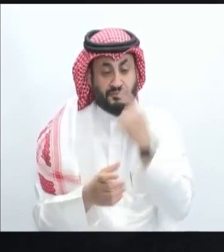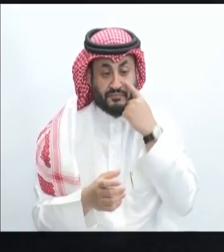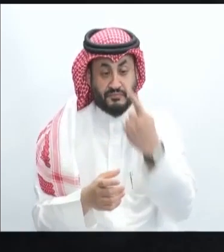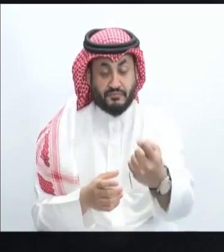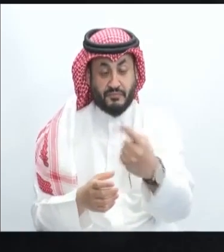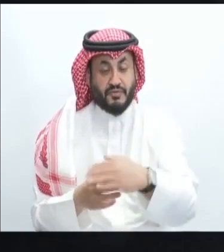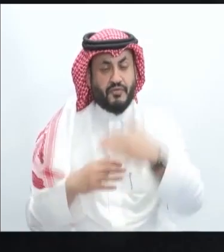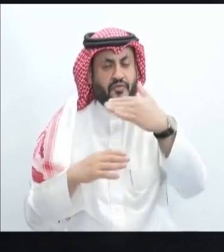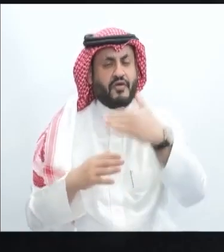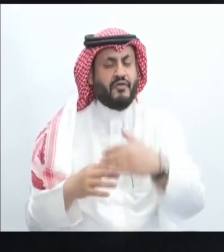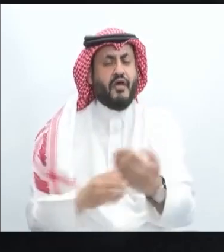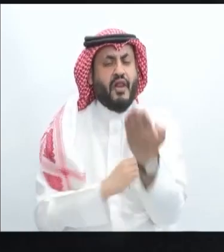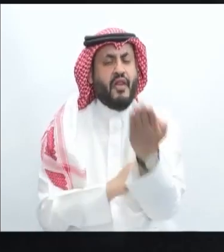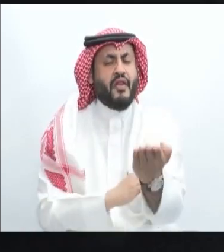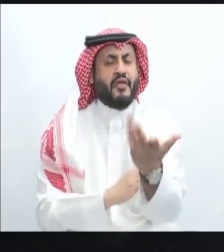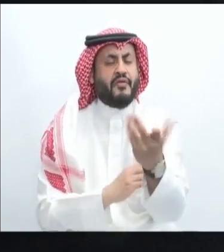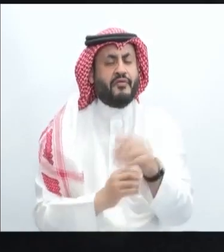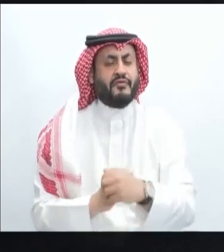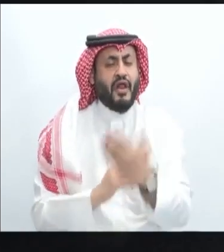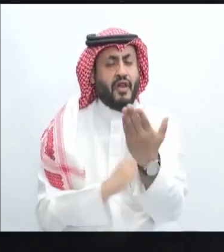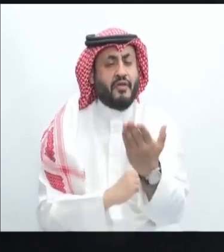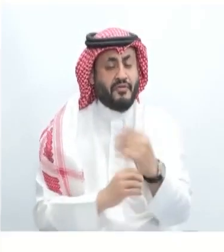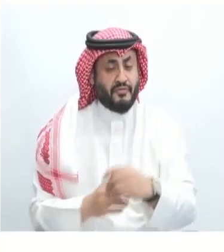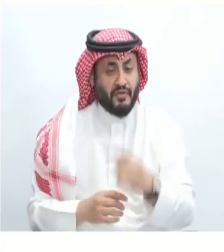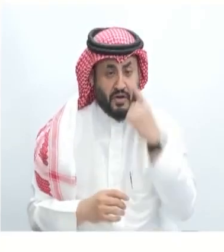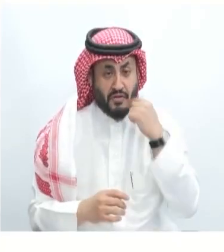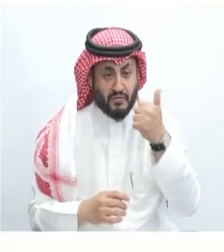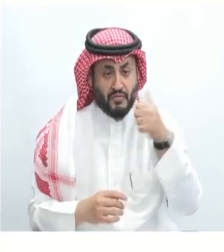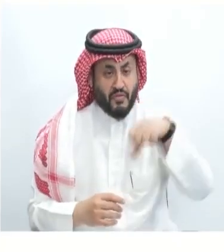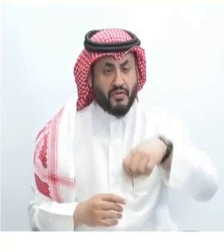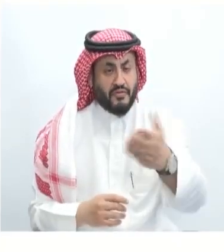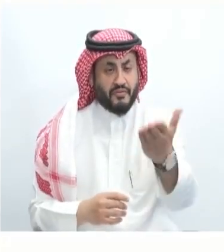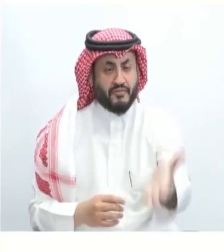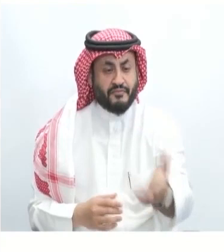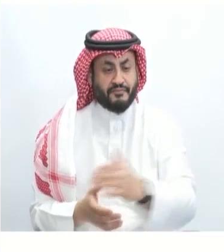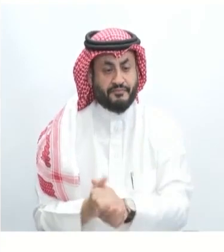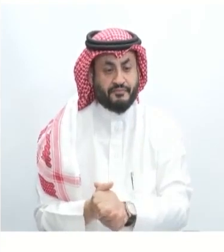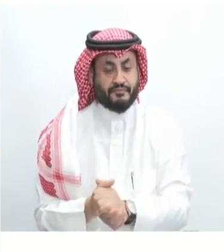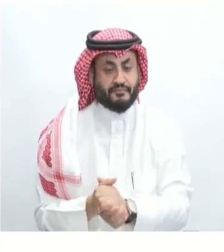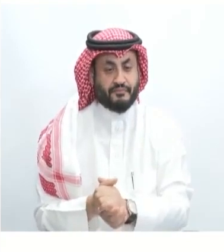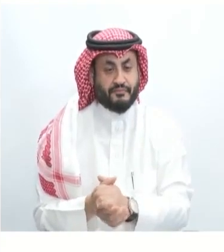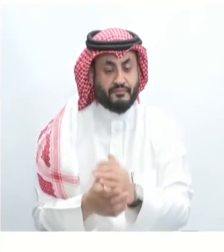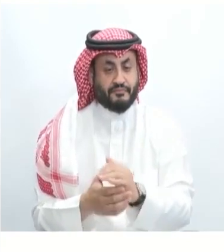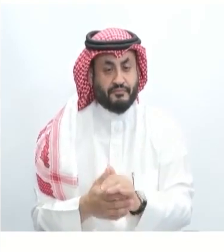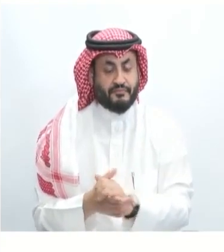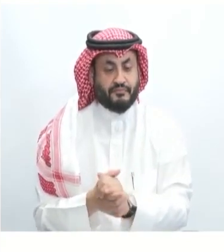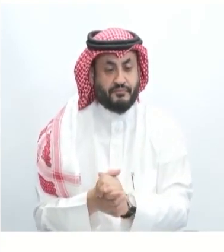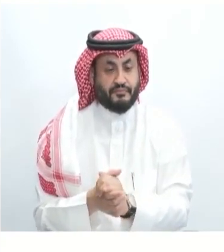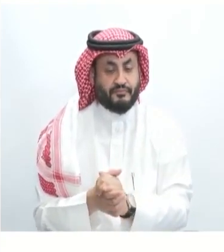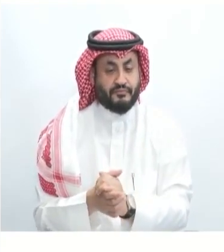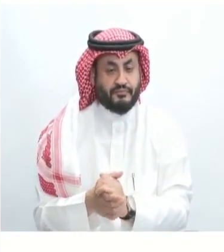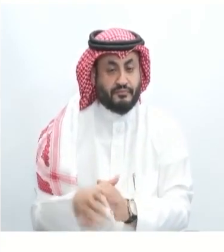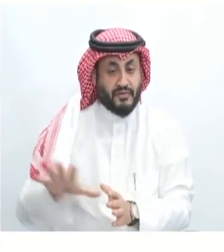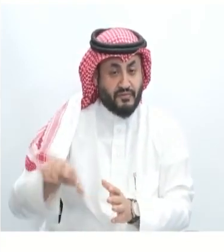we have what will determine if we have good life or not. So if you got from 50